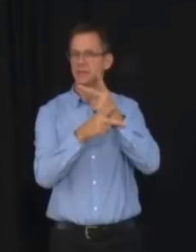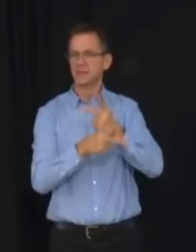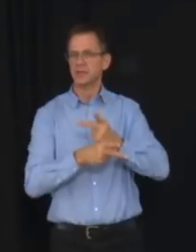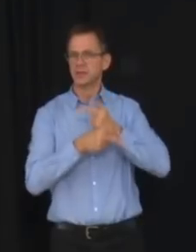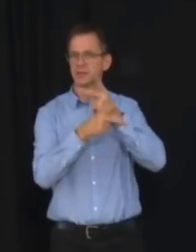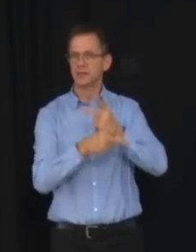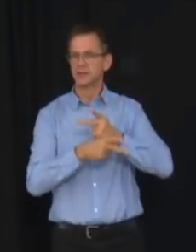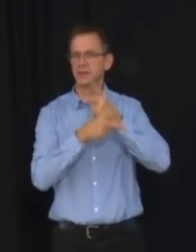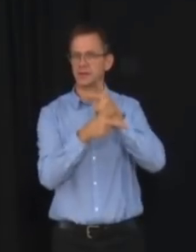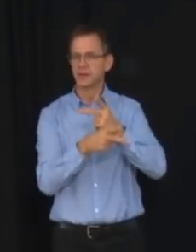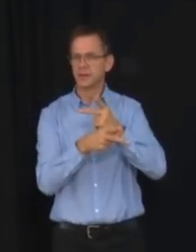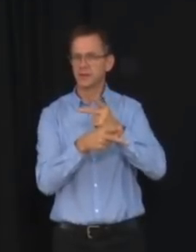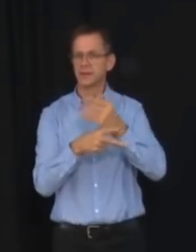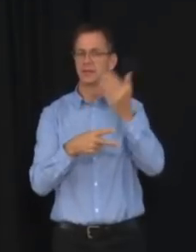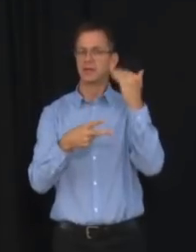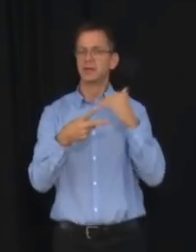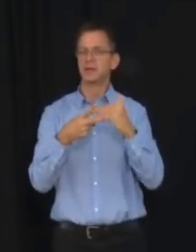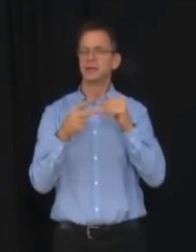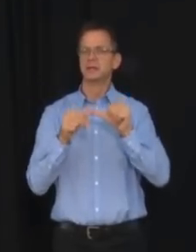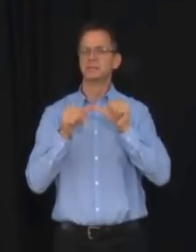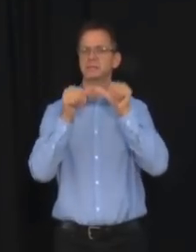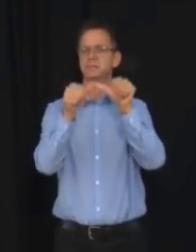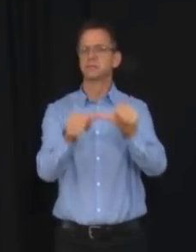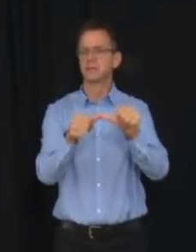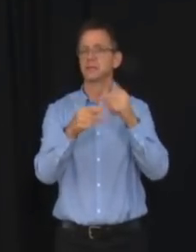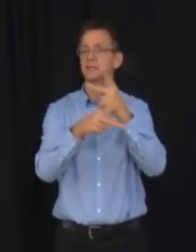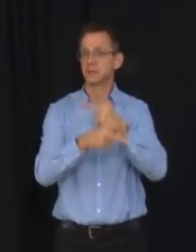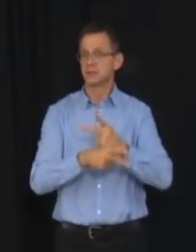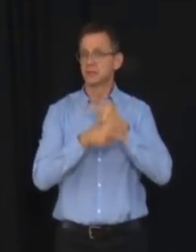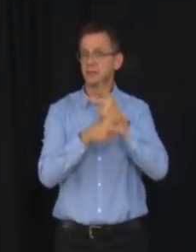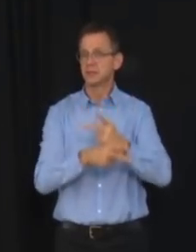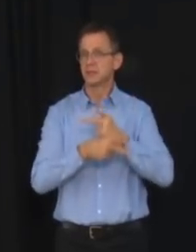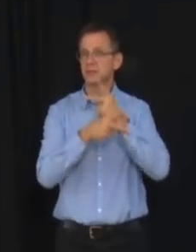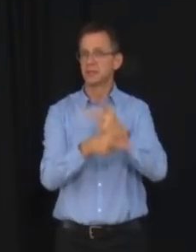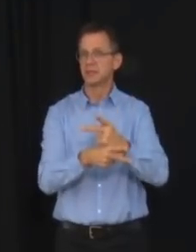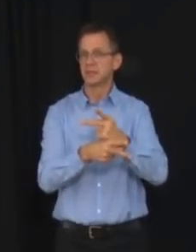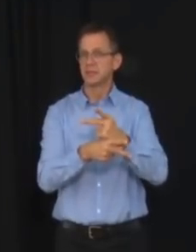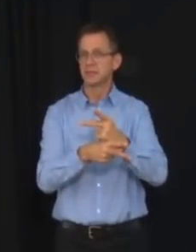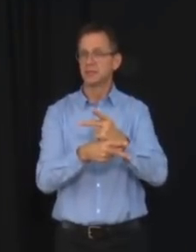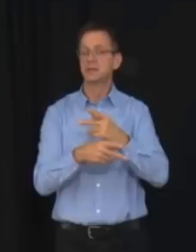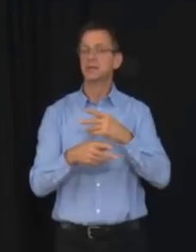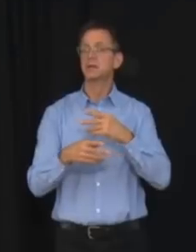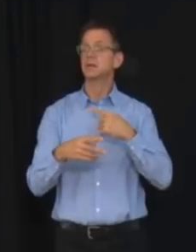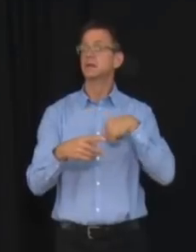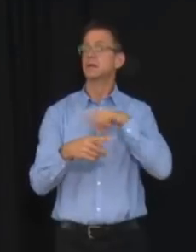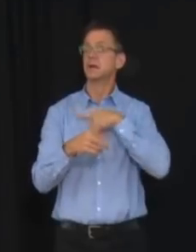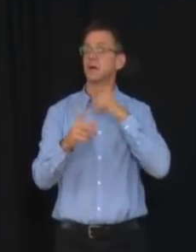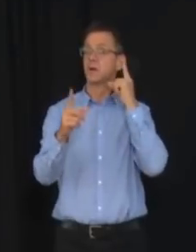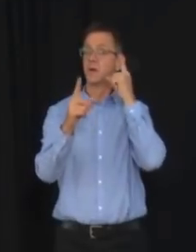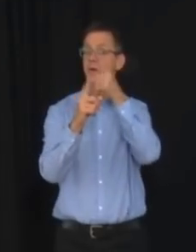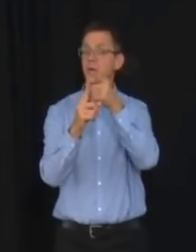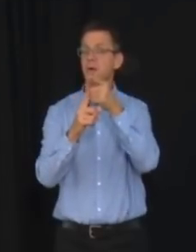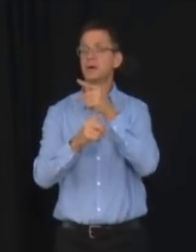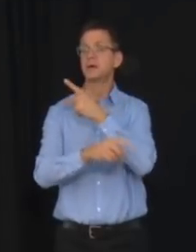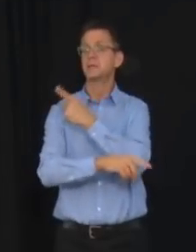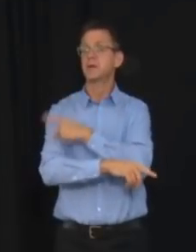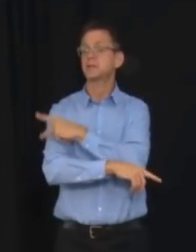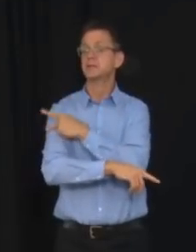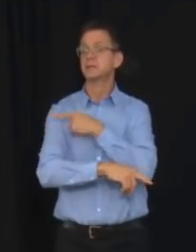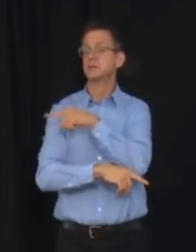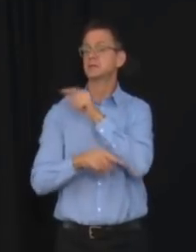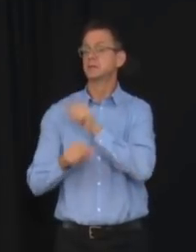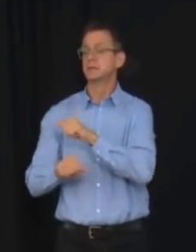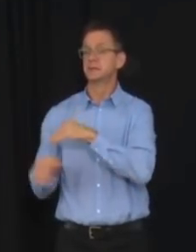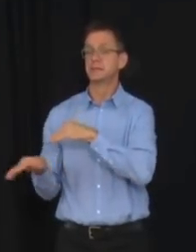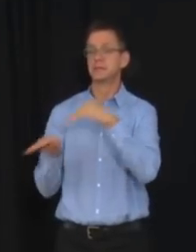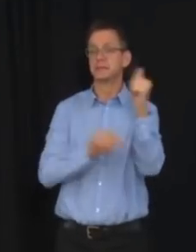the goal of moving patients out of hospital and into more appropriate care settings. Now, first, I'm pleased to announce today